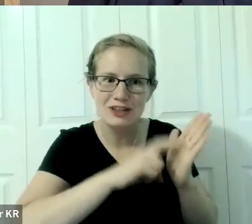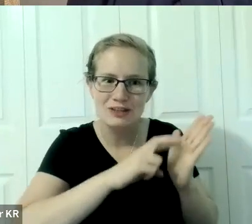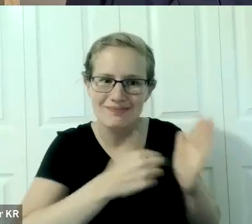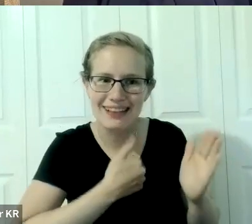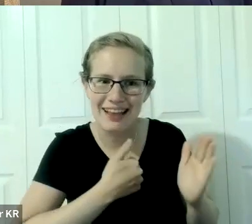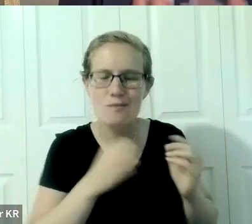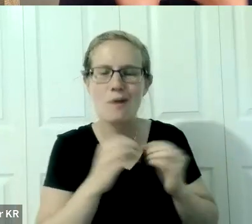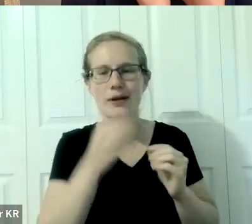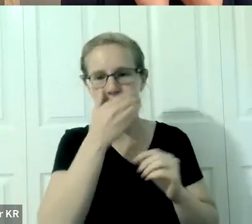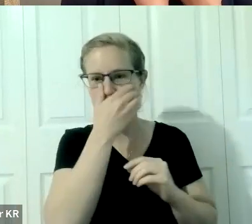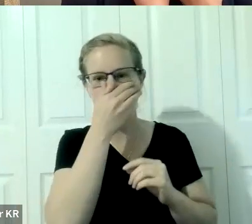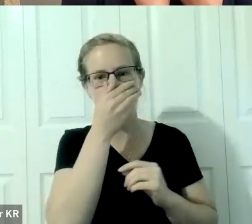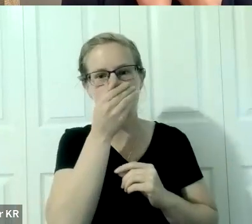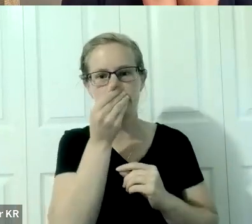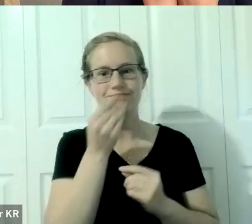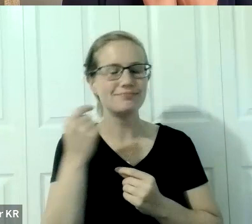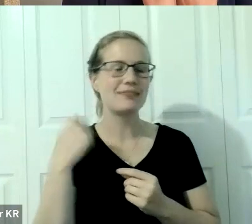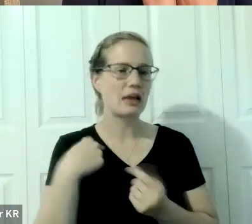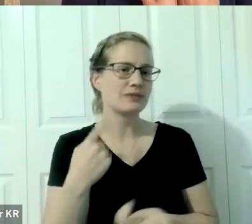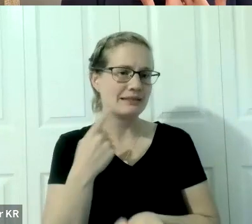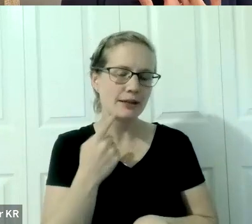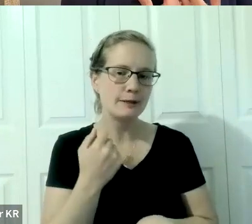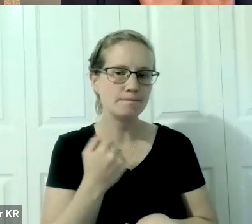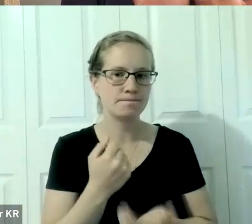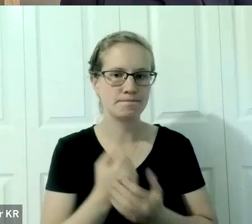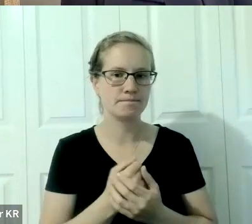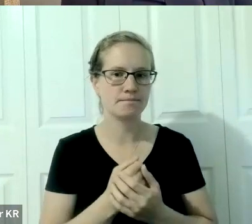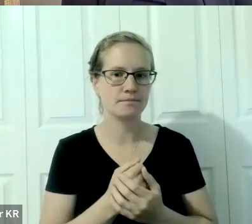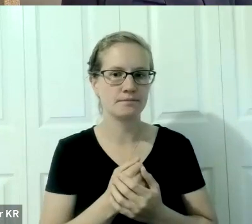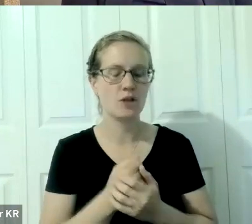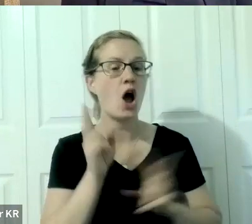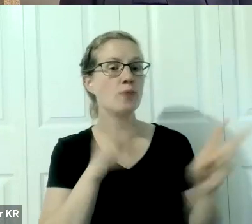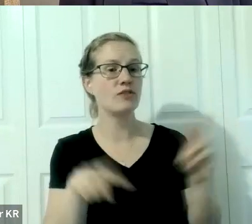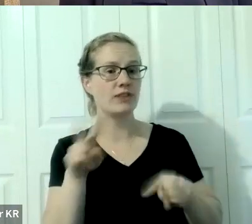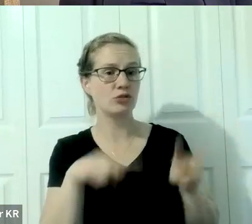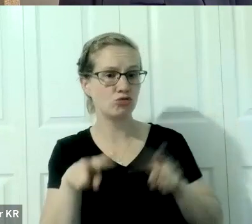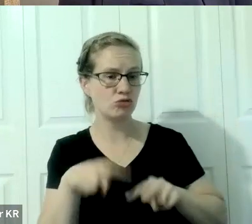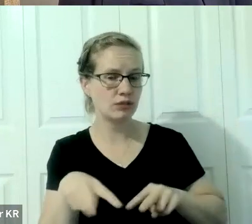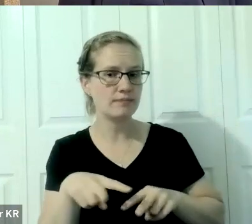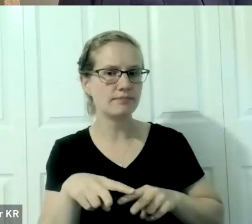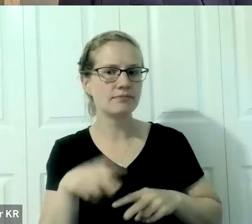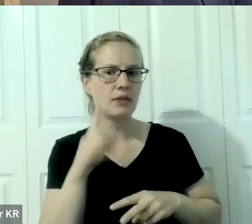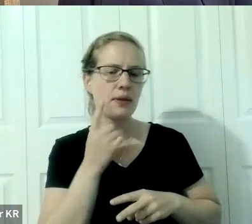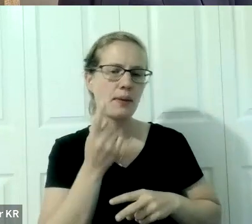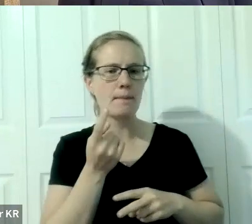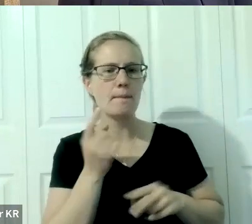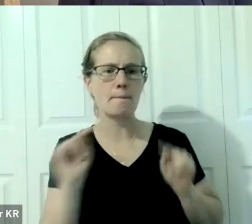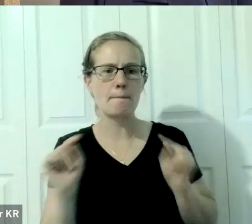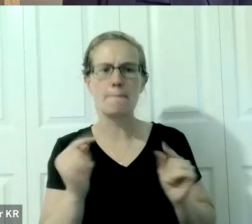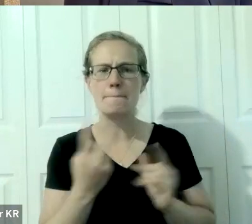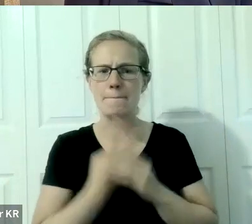it. But I would say, just from maybe observation, that I think it's probably a little bit of